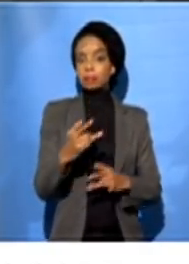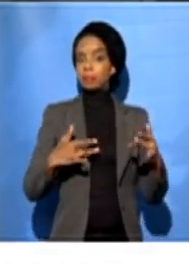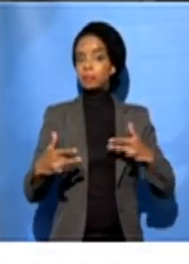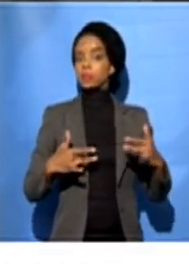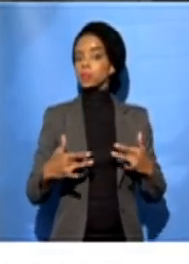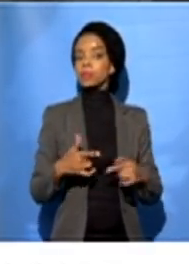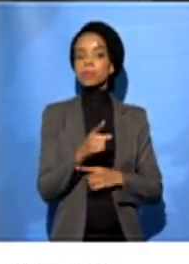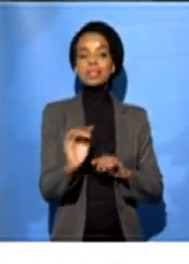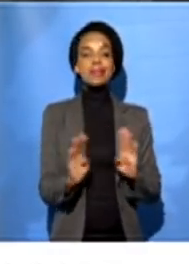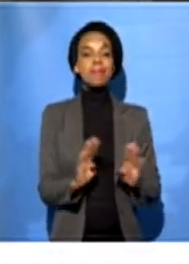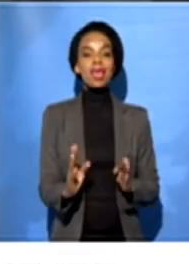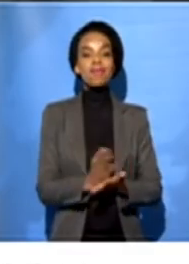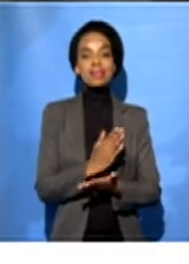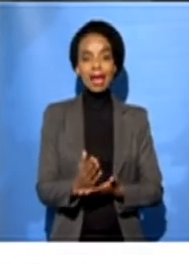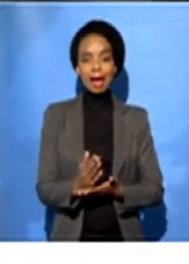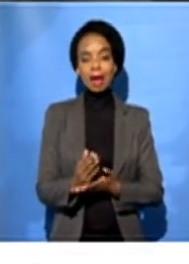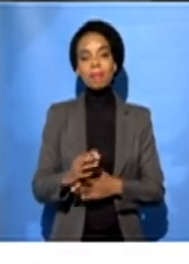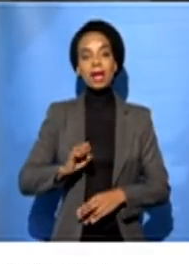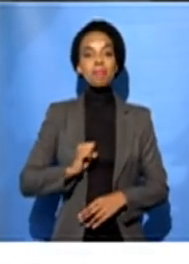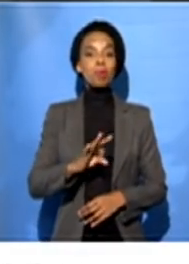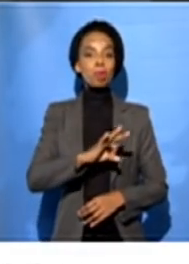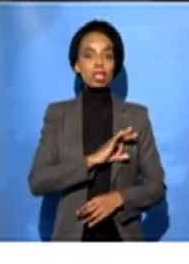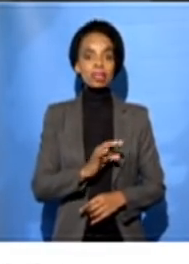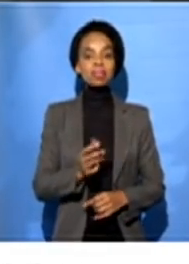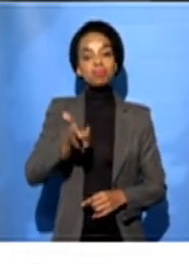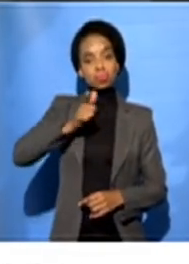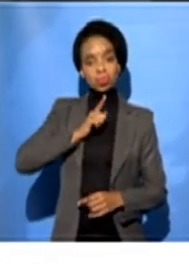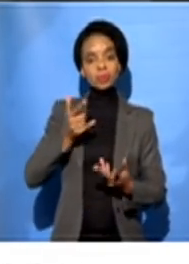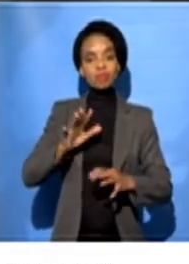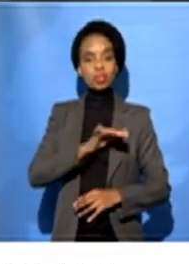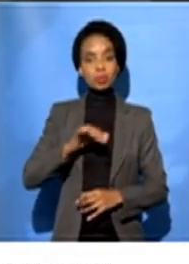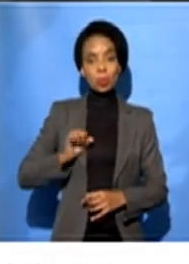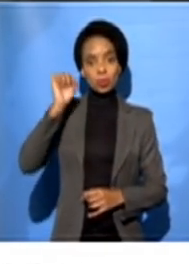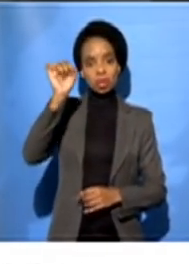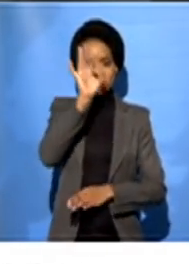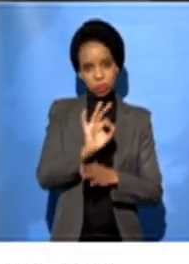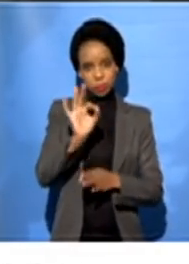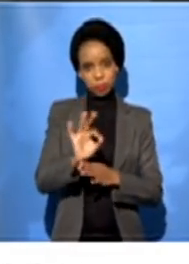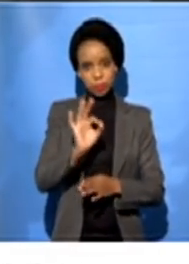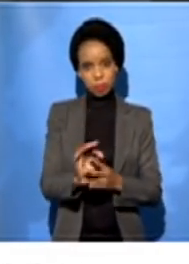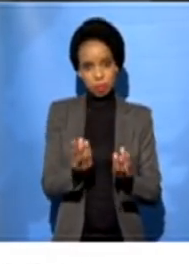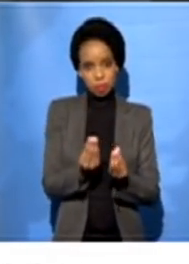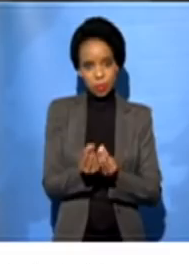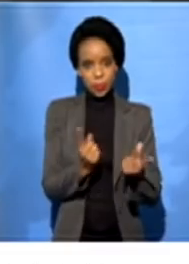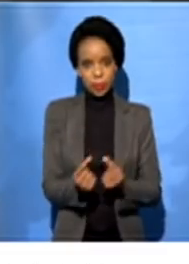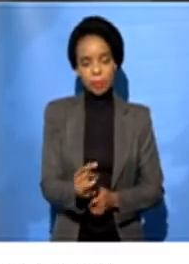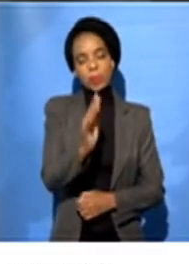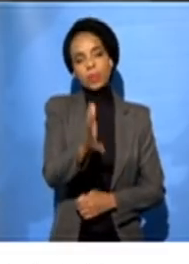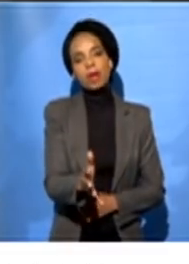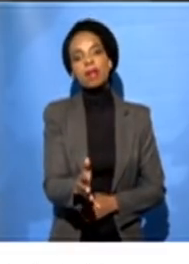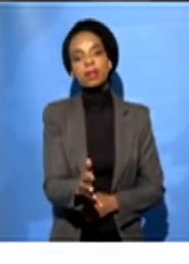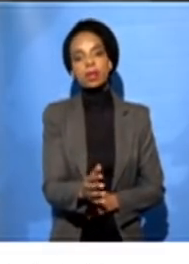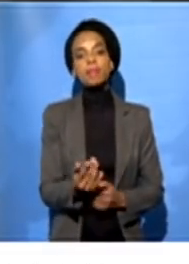some employees, and we were told that COSATU is planning to take action against such employers. And at the moment, we had some pockets